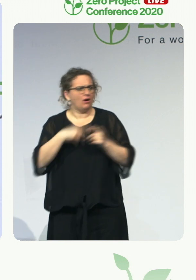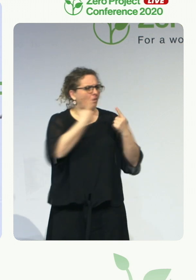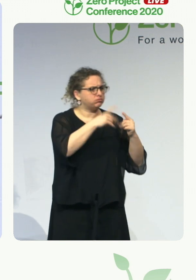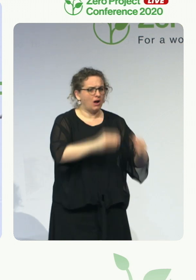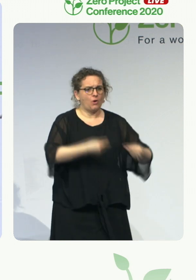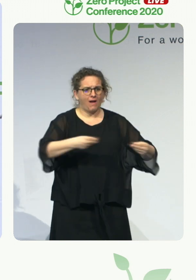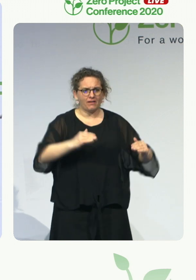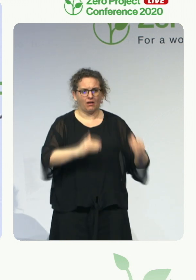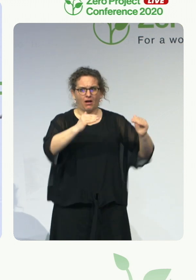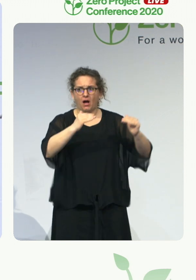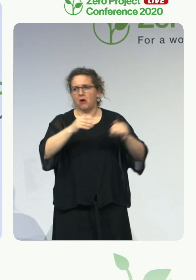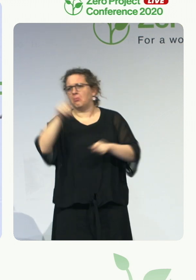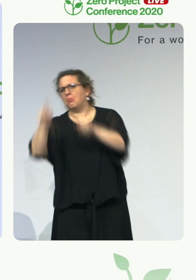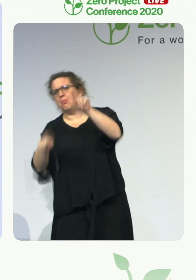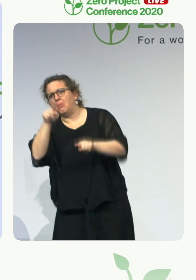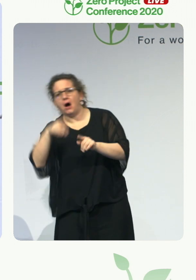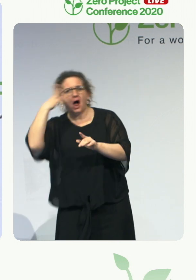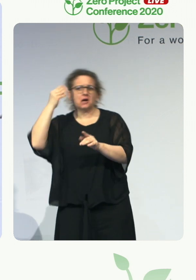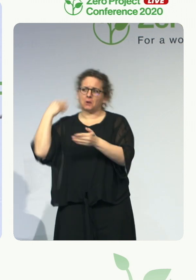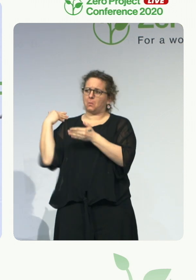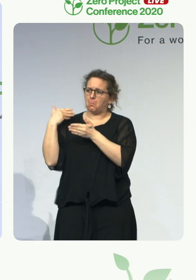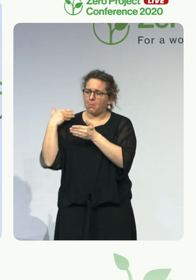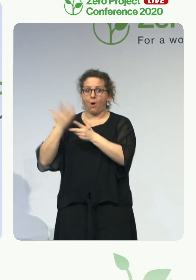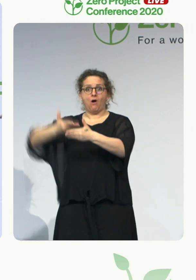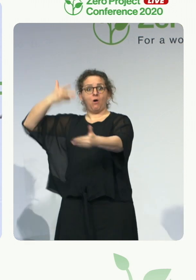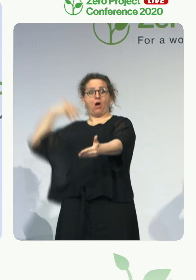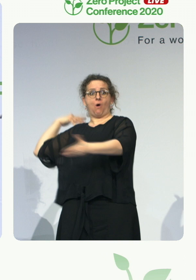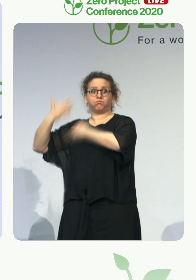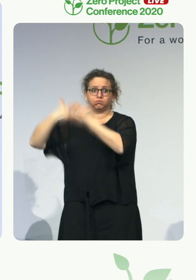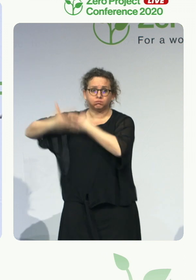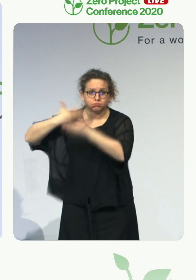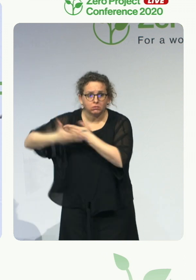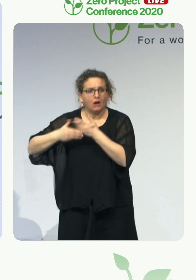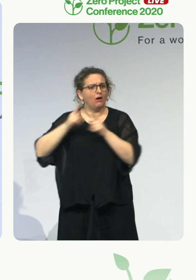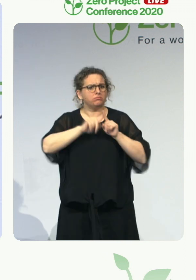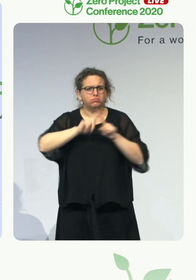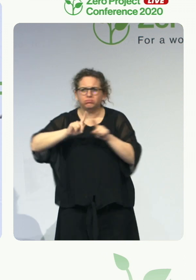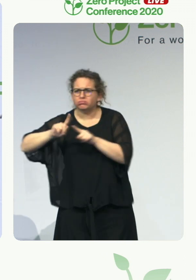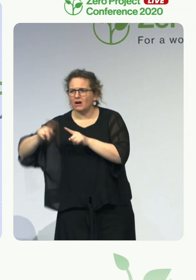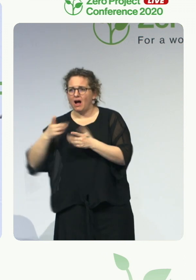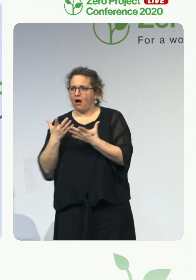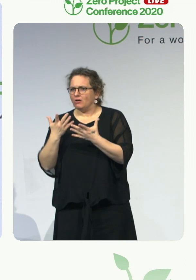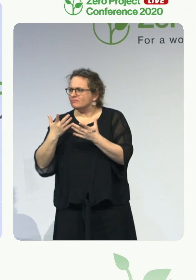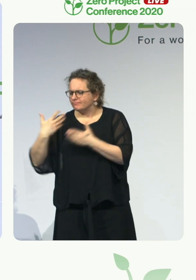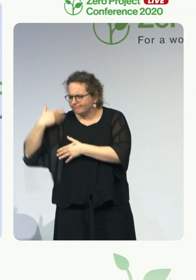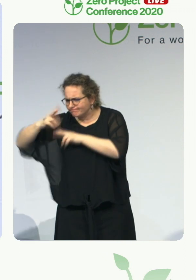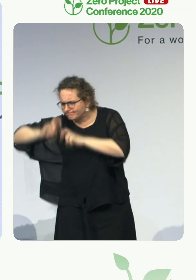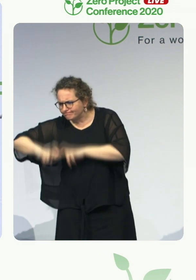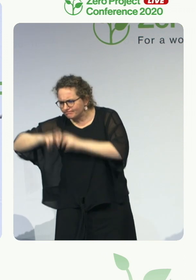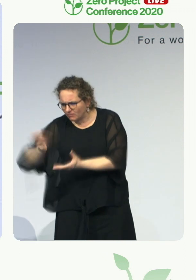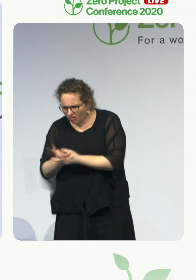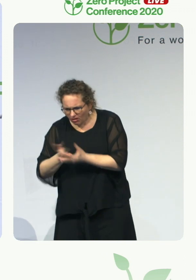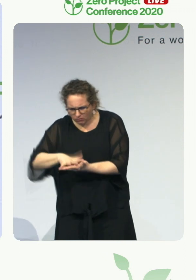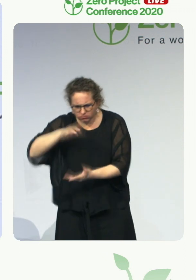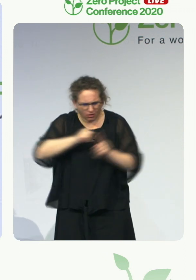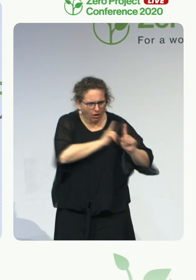time. It is amazing what you've been able to achieve. And you all ought to be highly commended for your efforts,